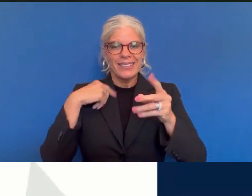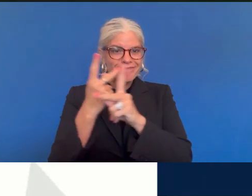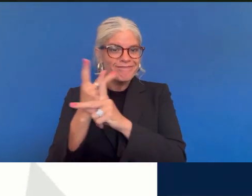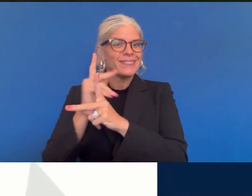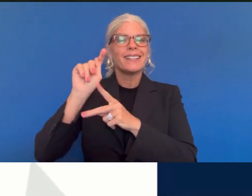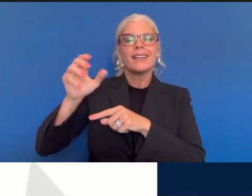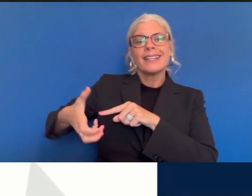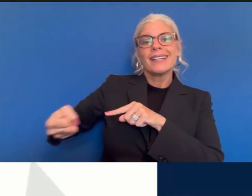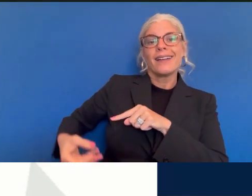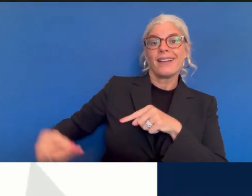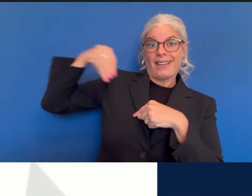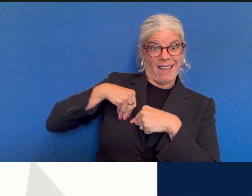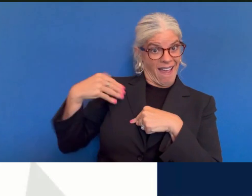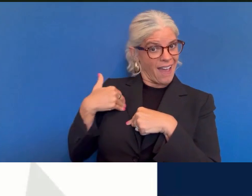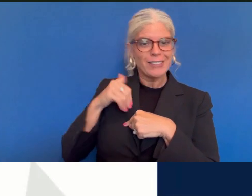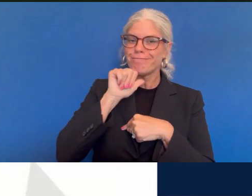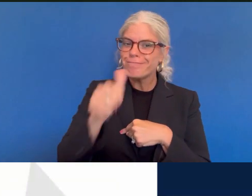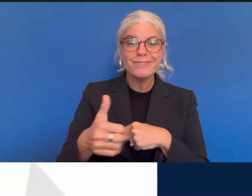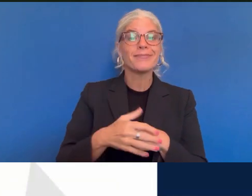getting breasts,